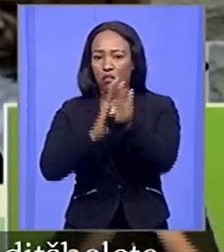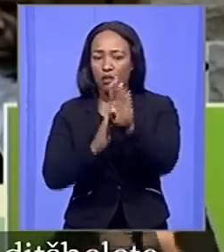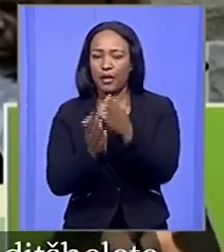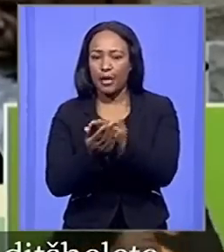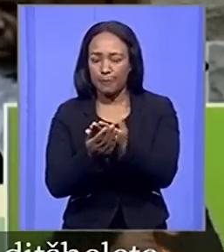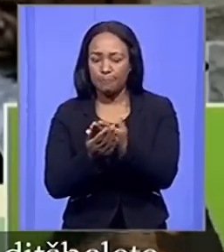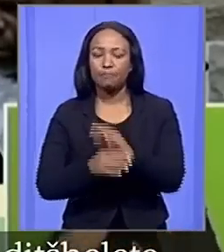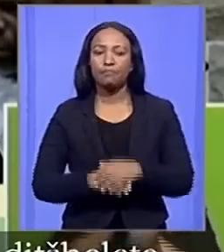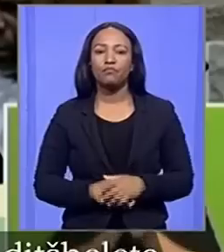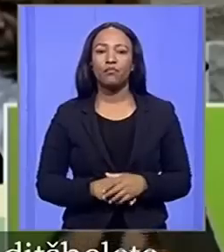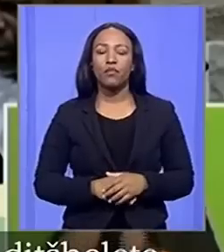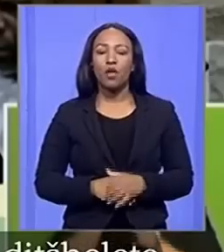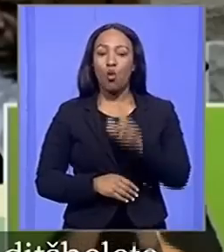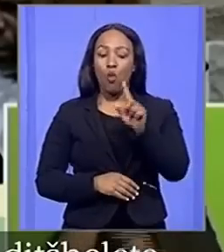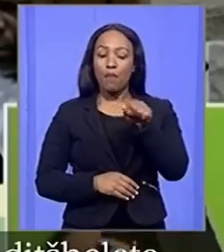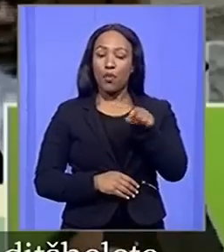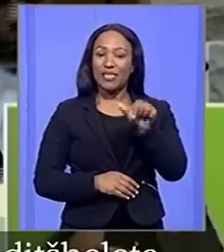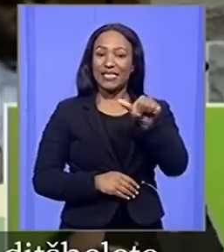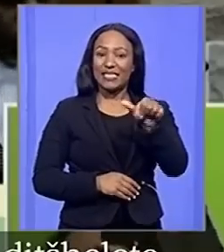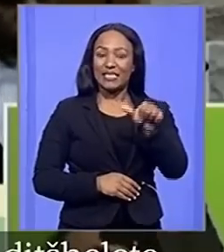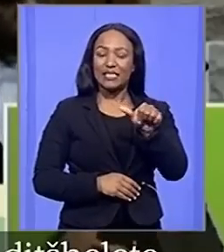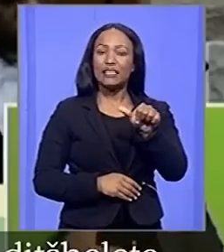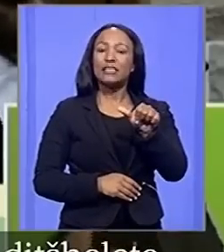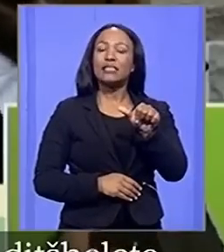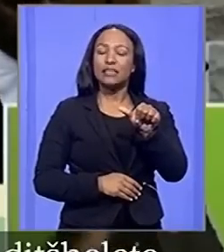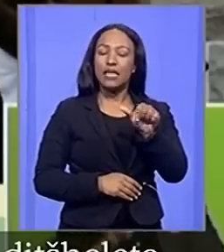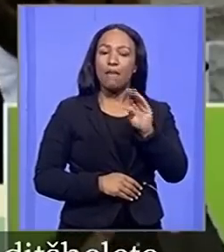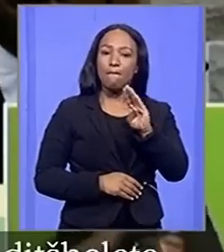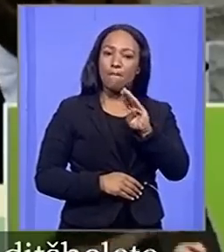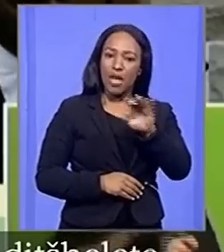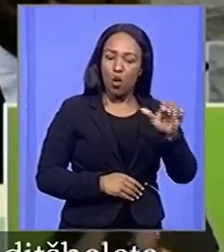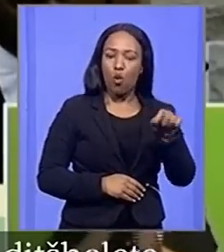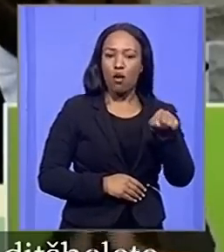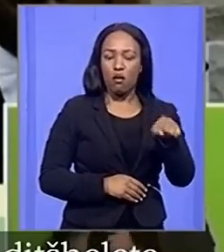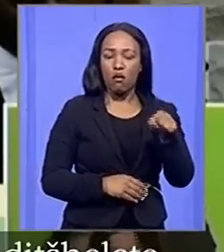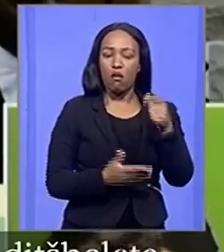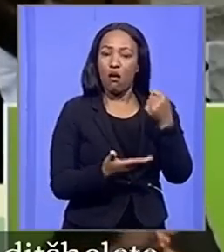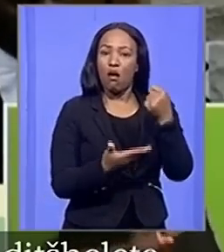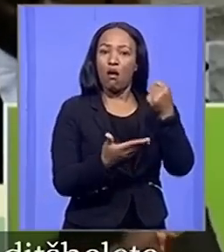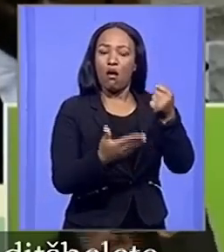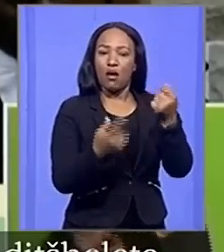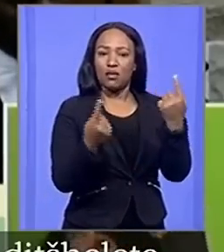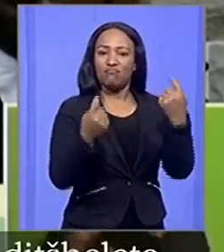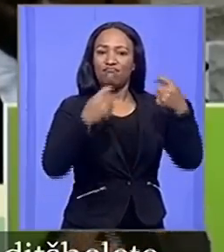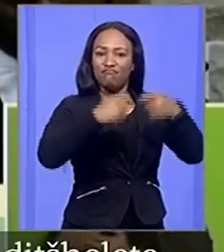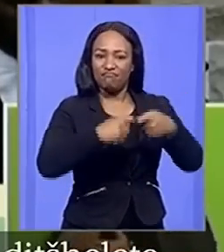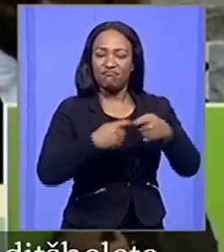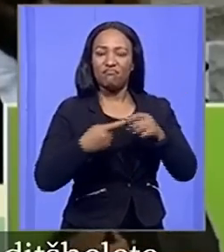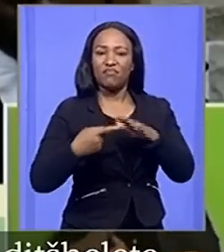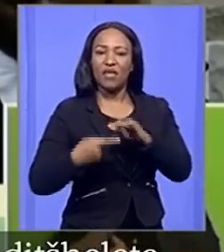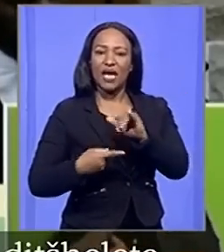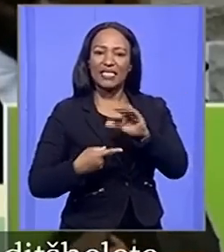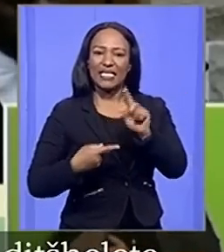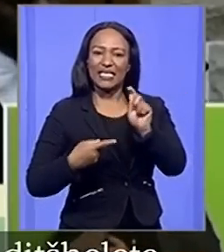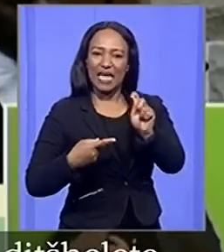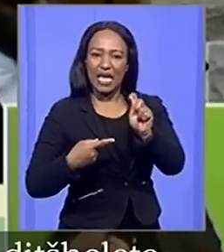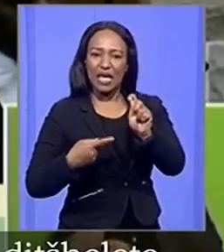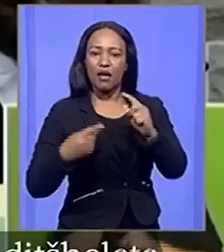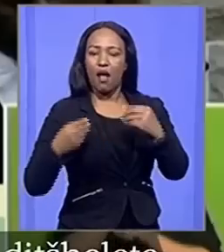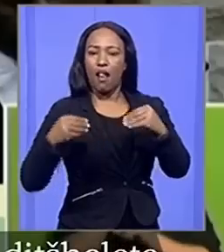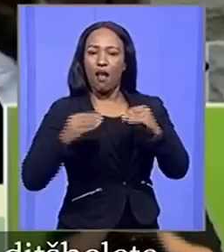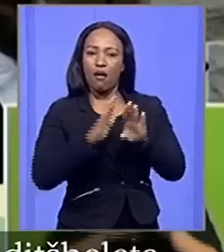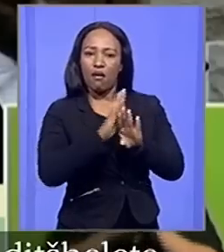A total of 1.6 billion has been allocated for transfers and subsidies to ICT enterprise development